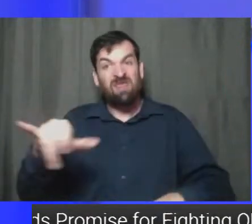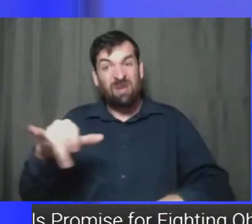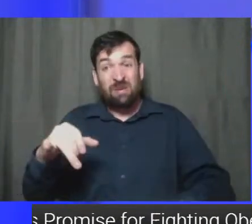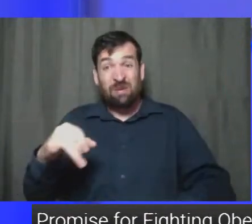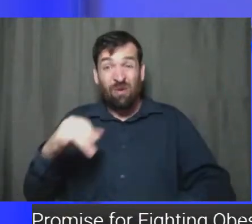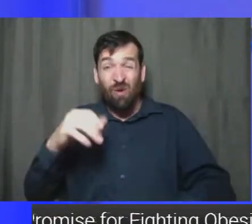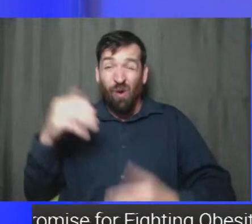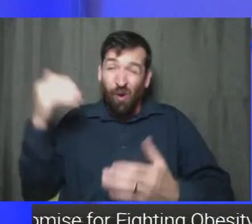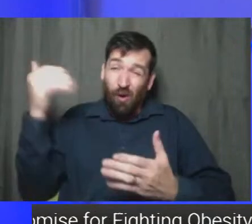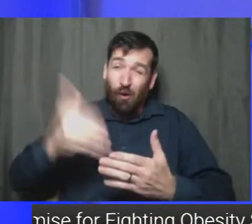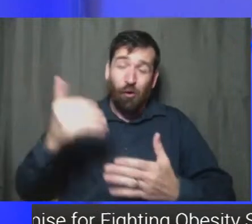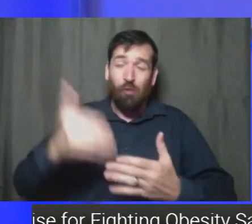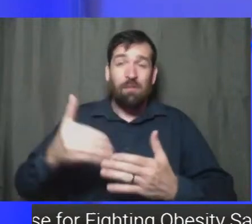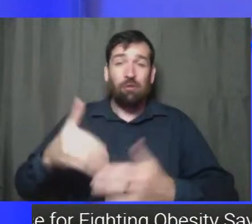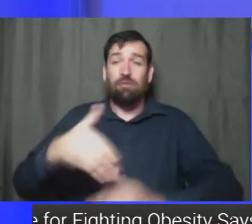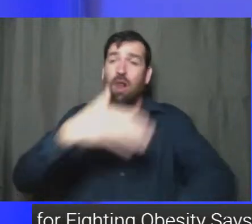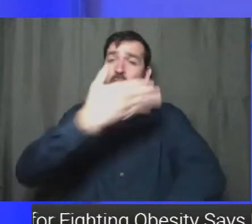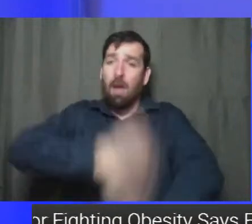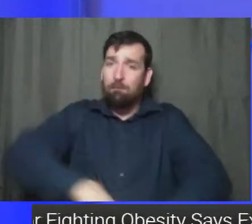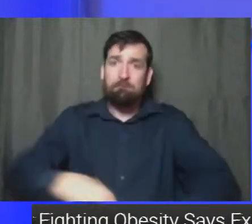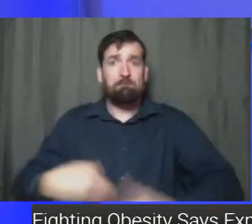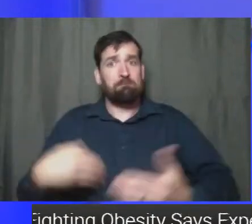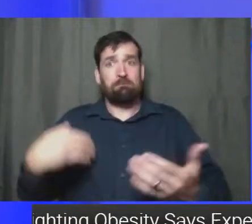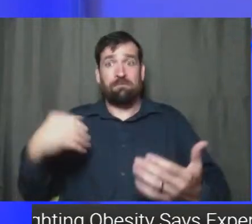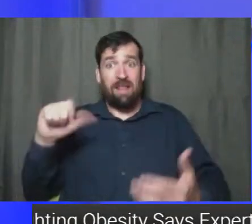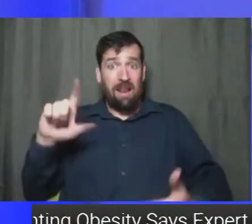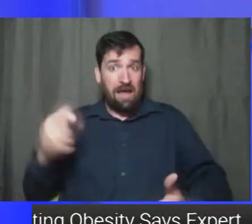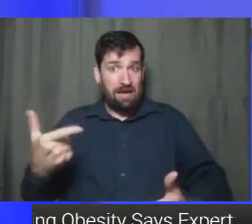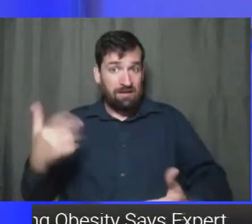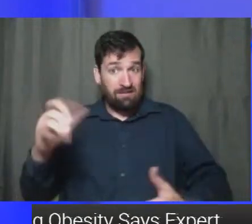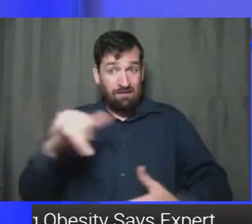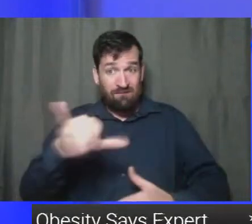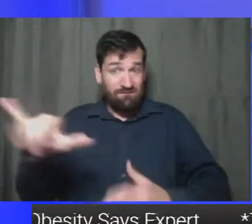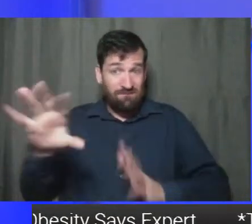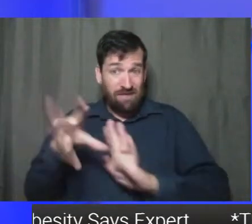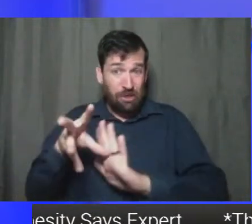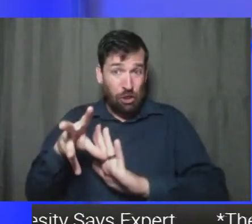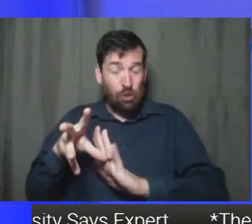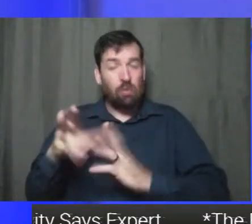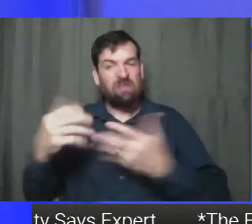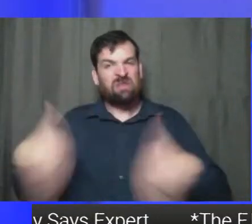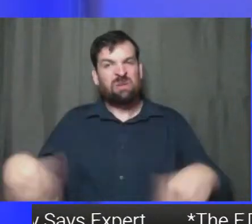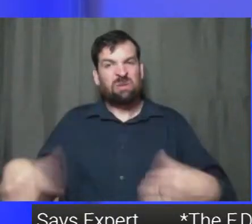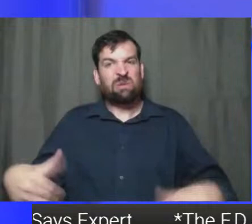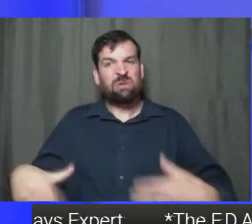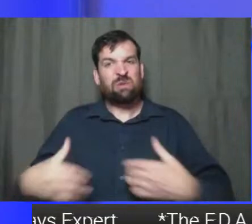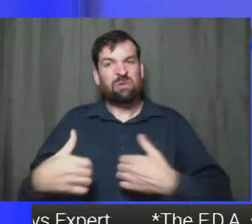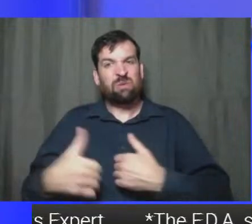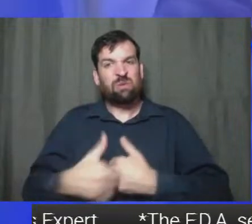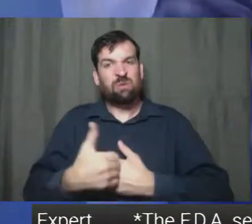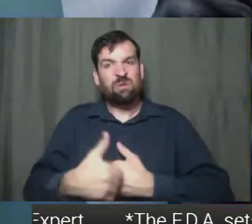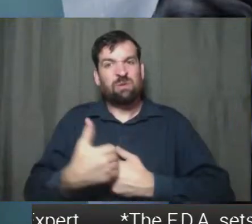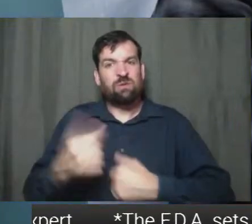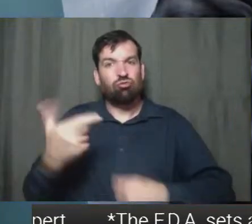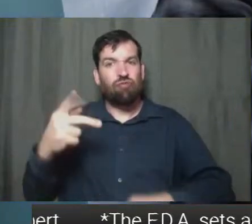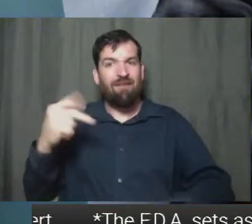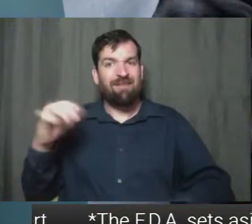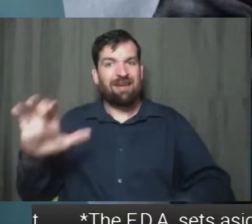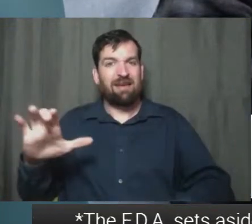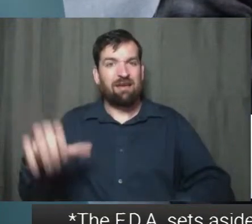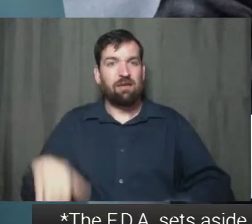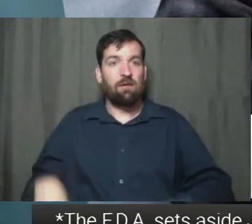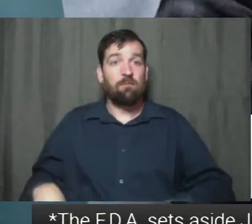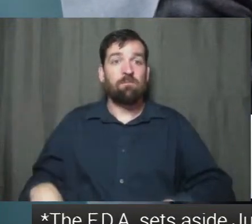want to warn you, in this video, there are some images that are considered graphic. Alexis Del Cid has the story. I'm a pretty